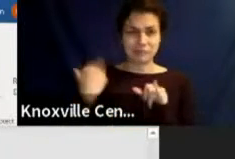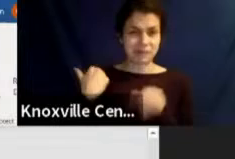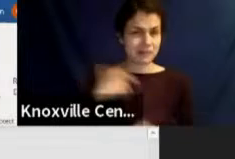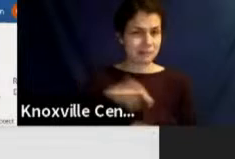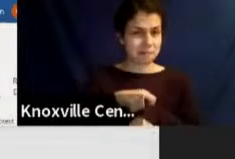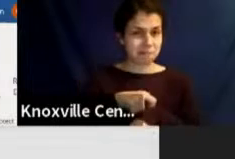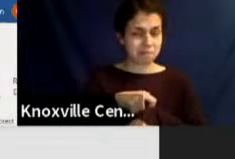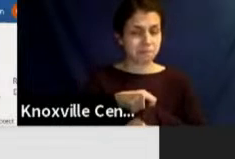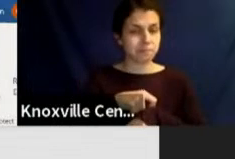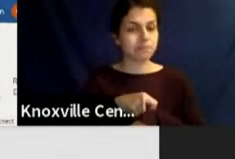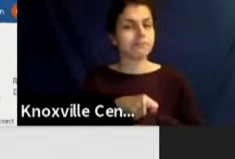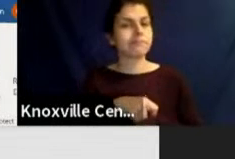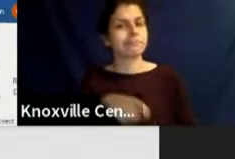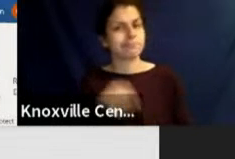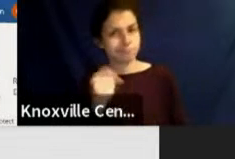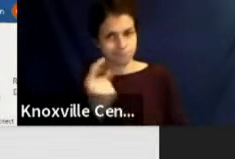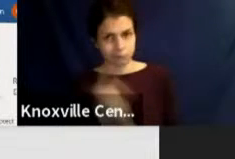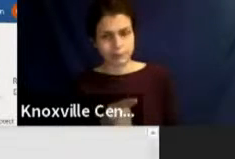Yep.